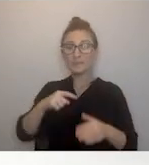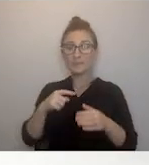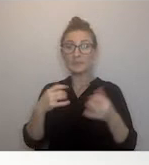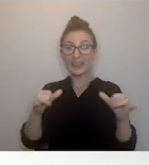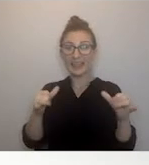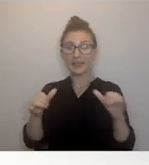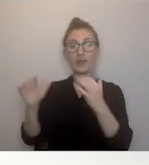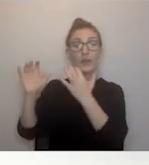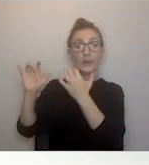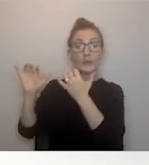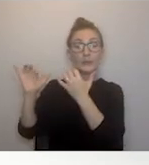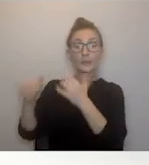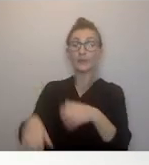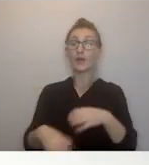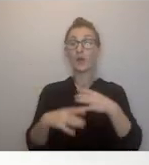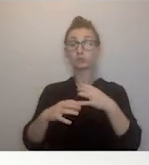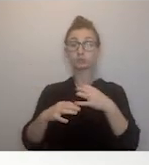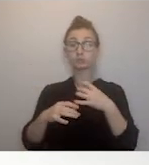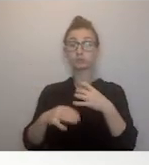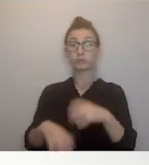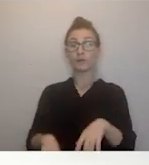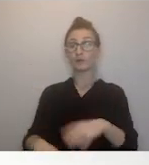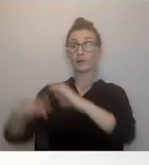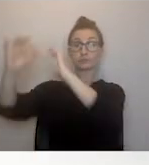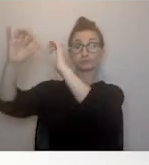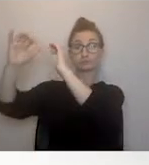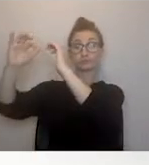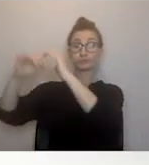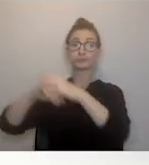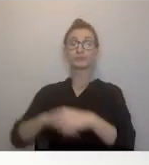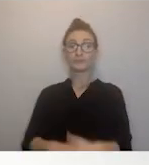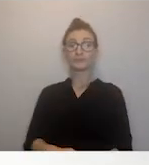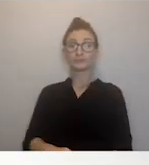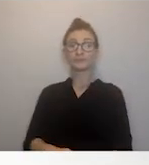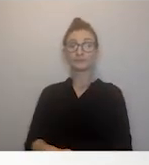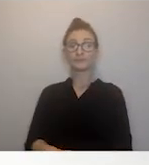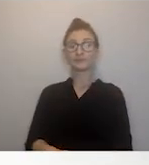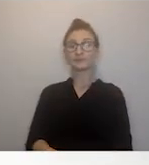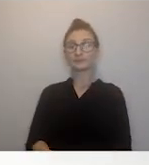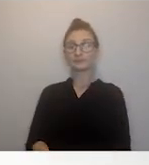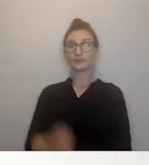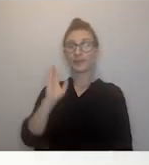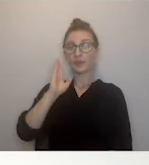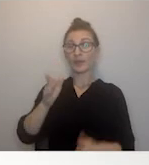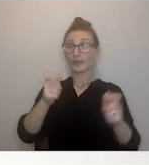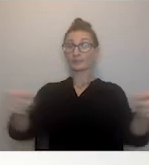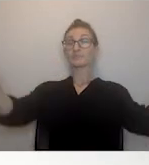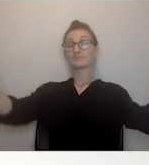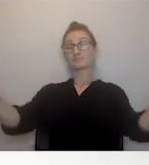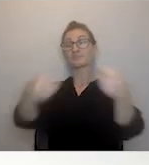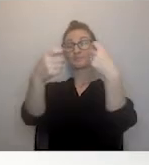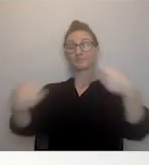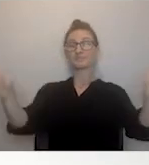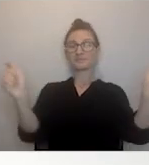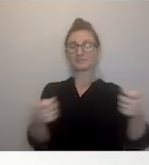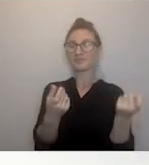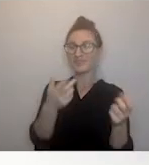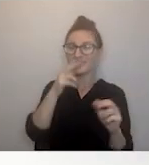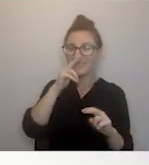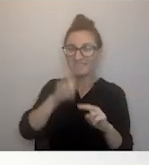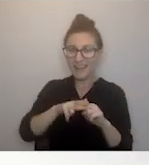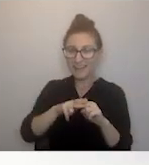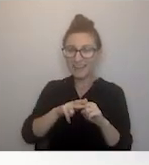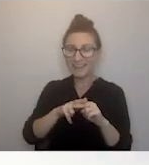pantomime playing, with a person acting as the conductor to the music that they heard or saw, and conducting the pantomiming of students, which